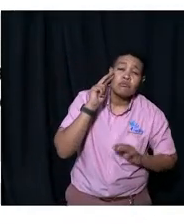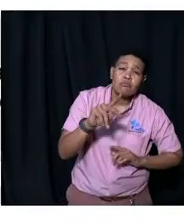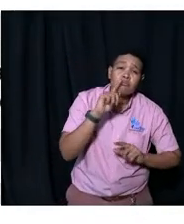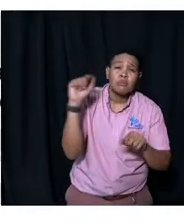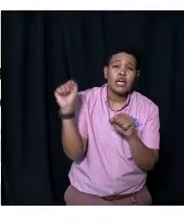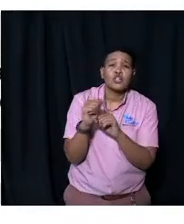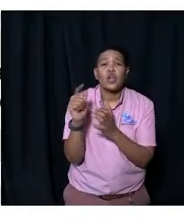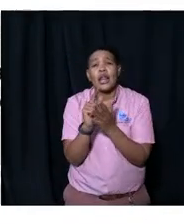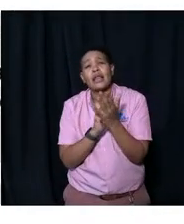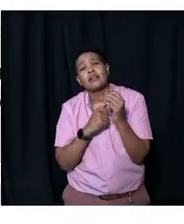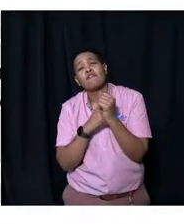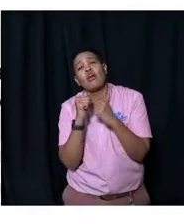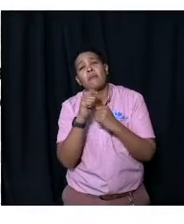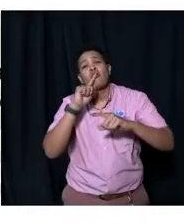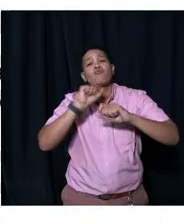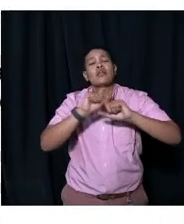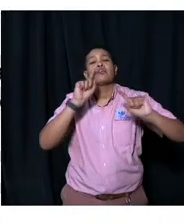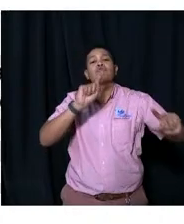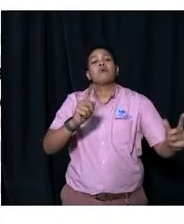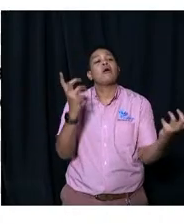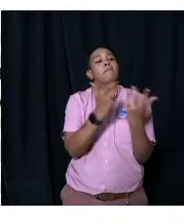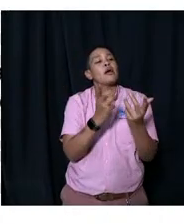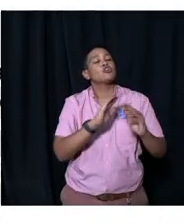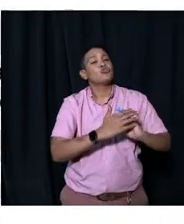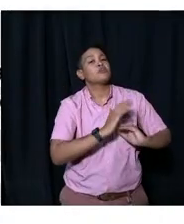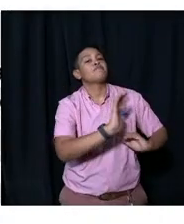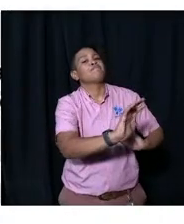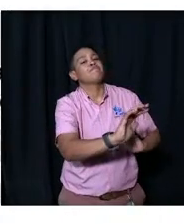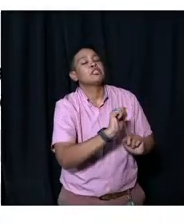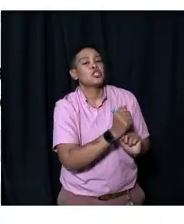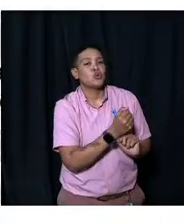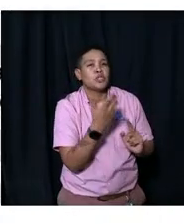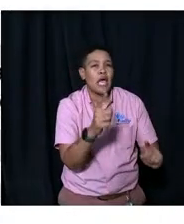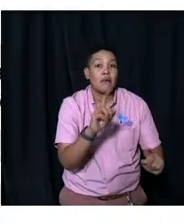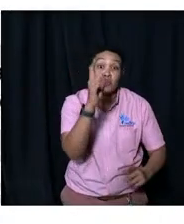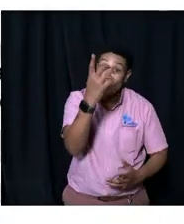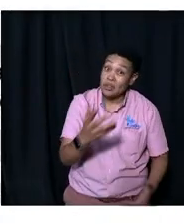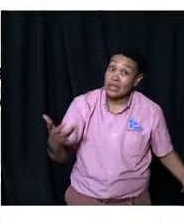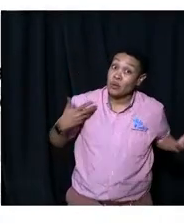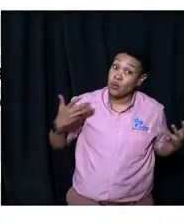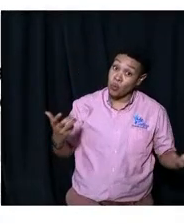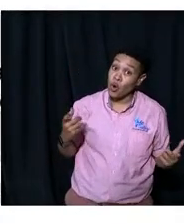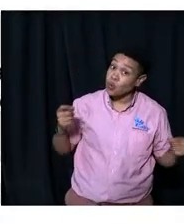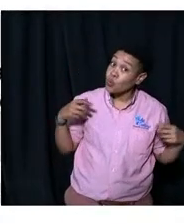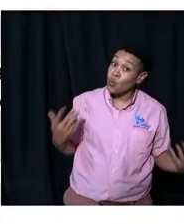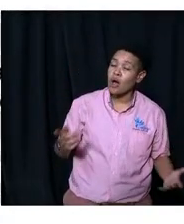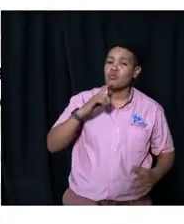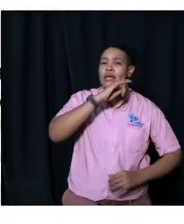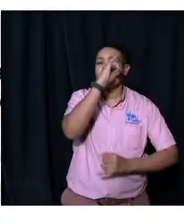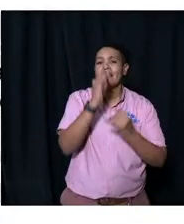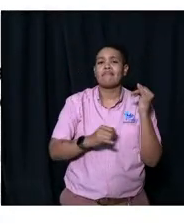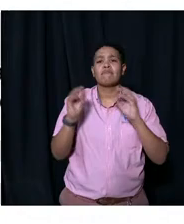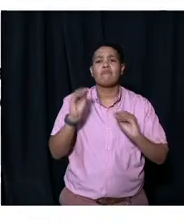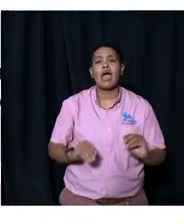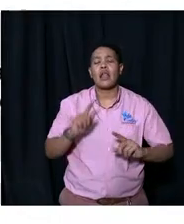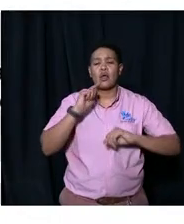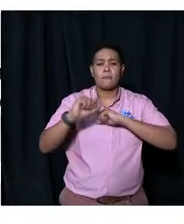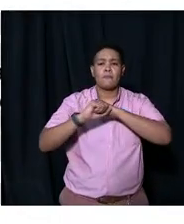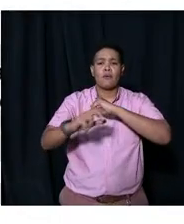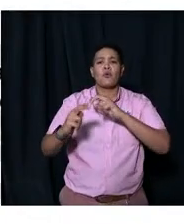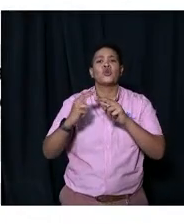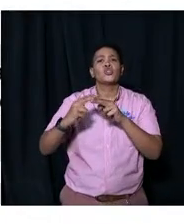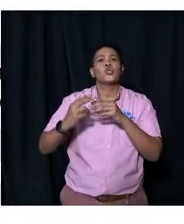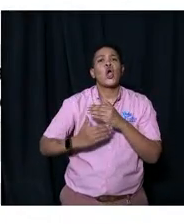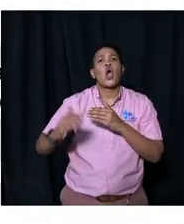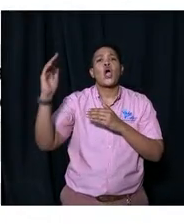legislative framework responds to the Jamaican situation. So one of the things we want to do is to finalize and promote in the short